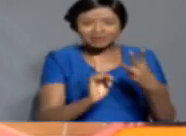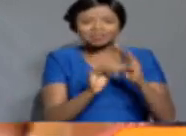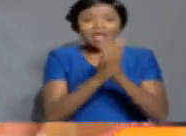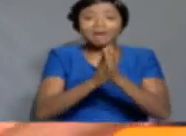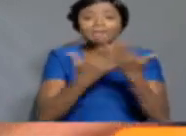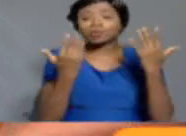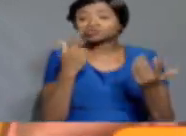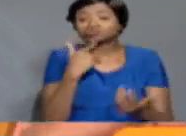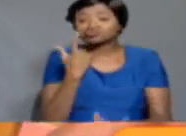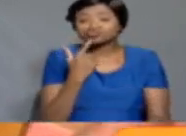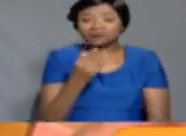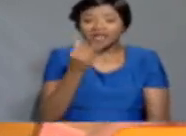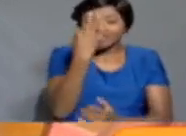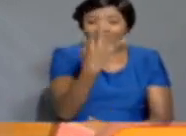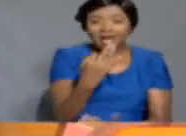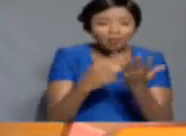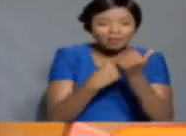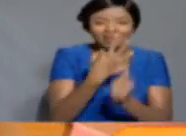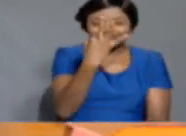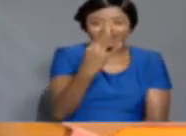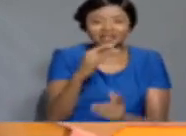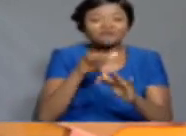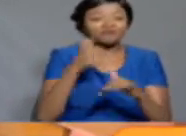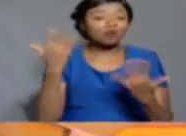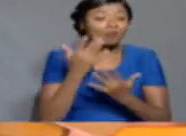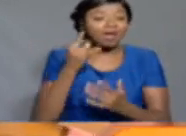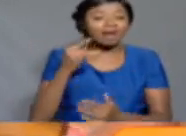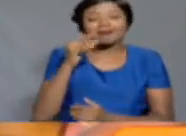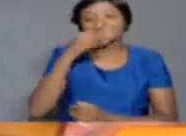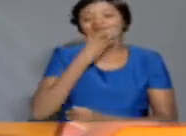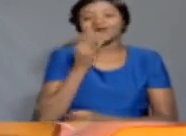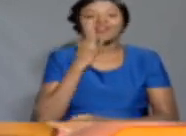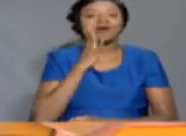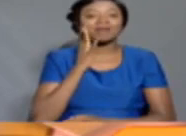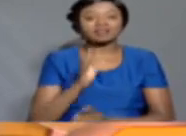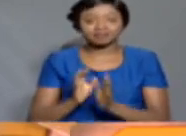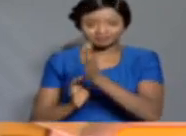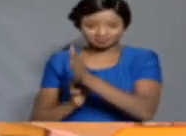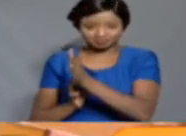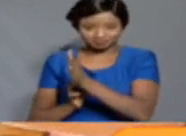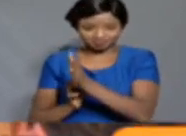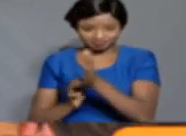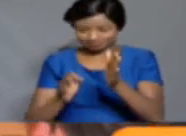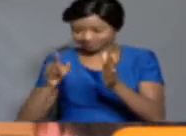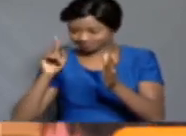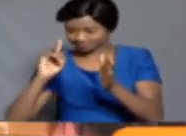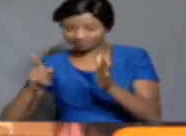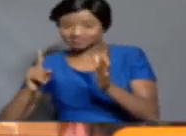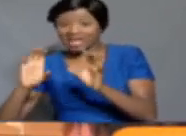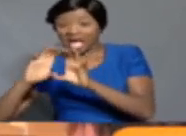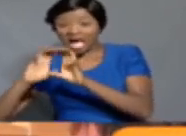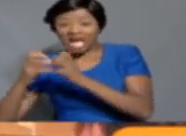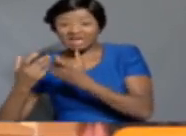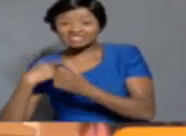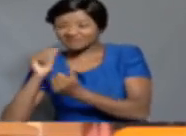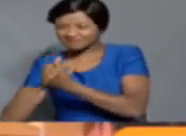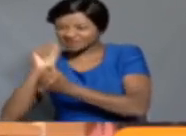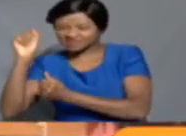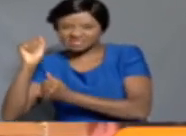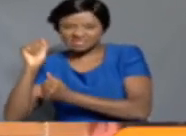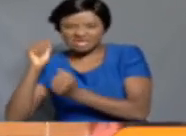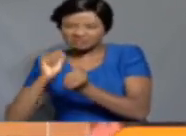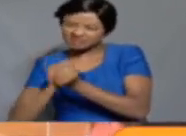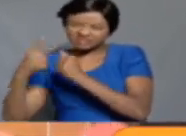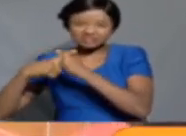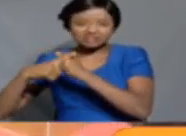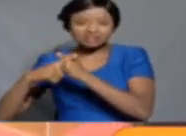the parents. By the because they've parents. been waiting for government to bring in the books. And they hadn't brought arrived. it. And this is on the opposite sides, a class that I think had 15 or 16 students, and there